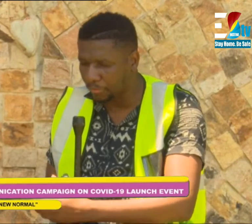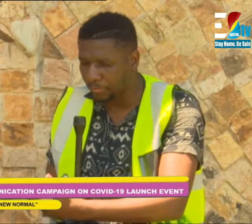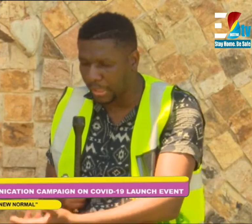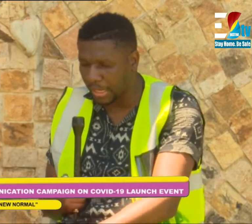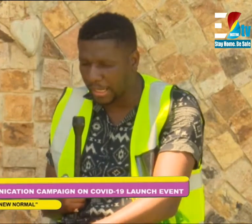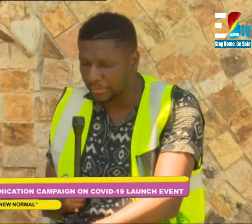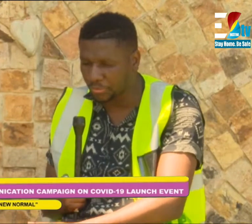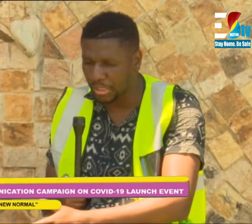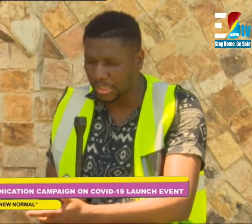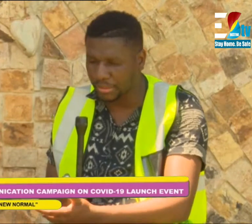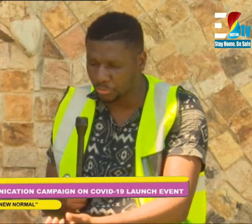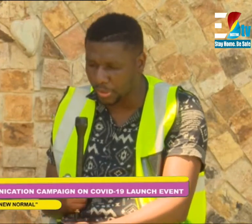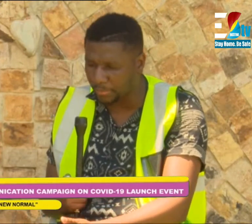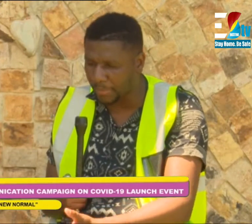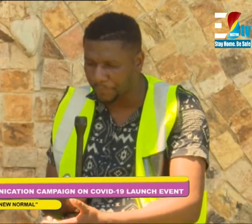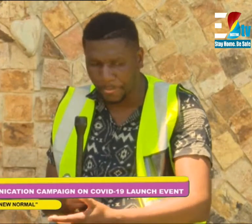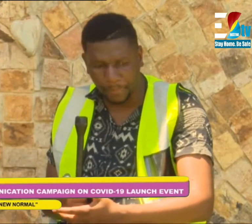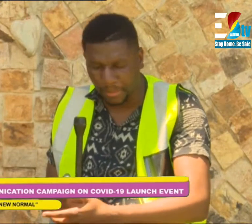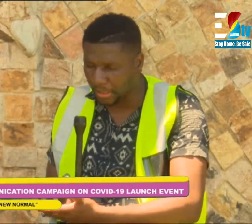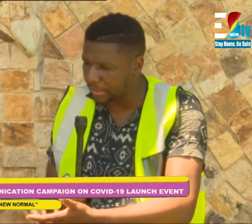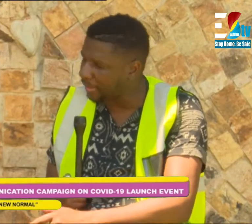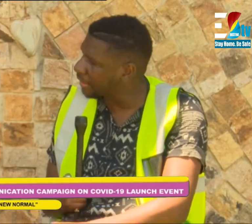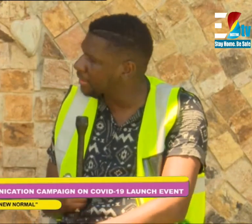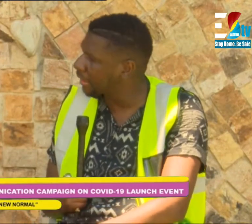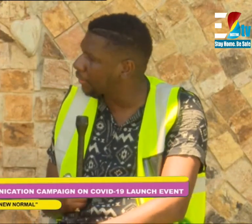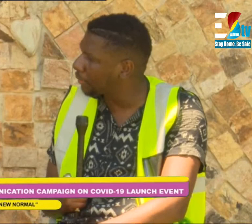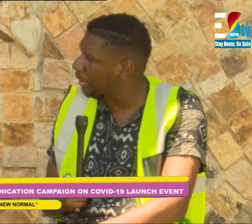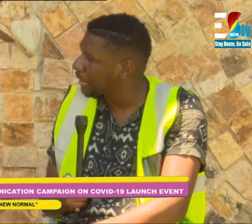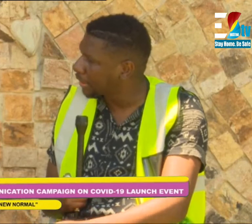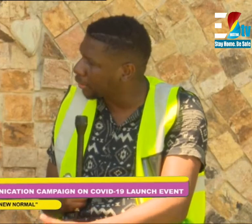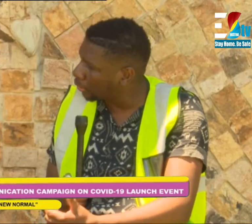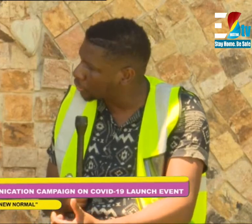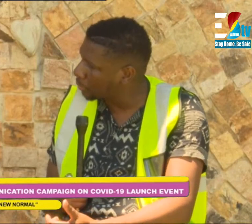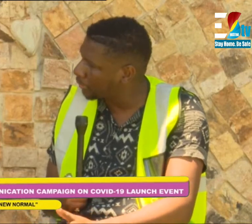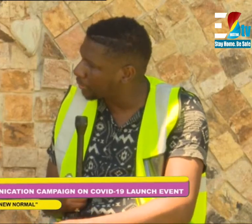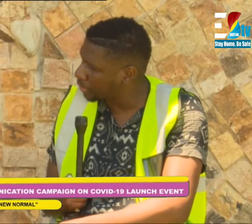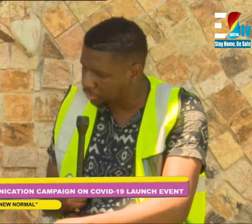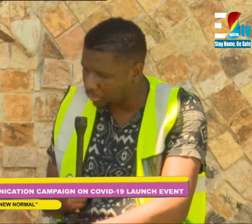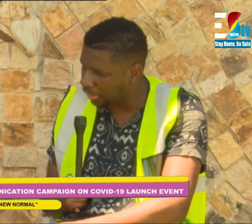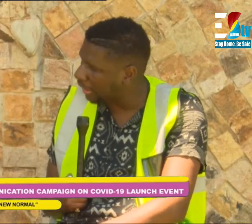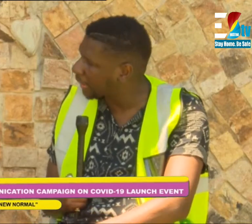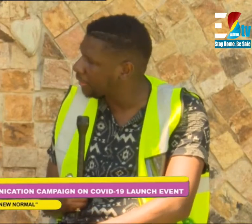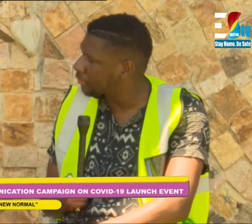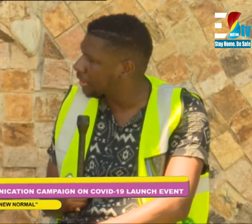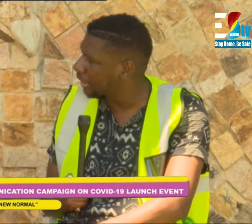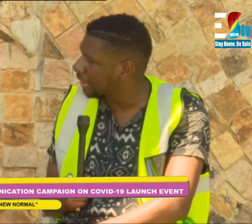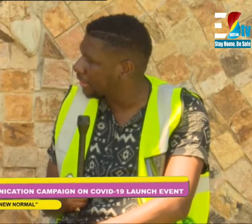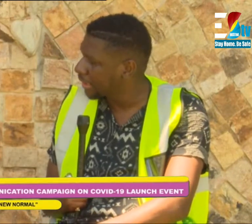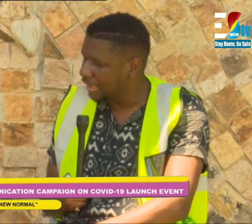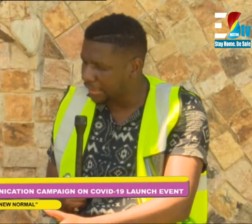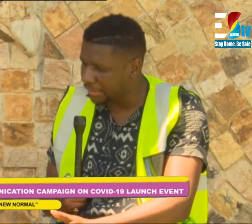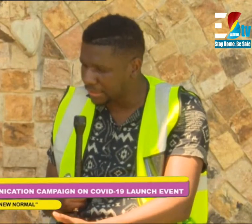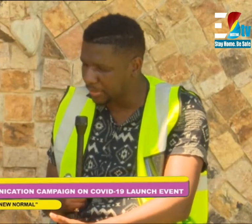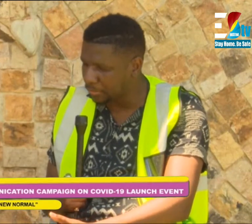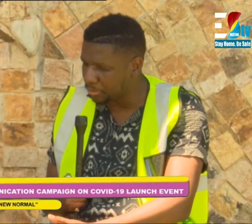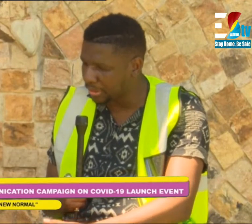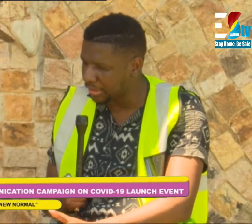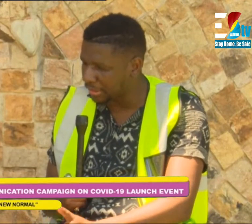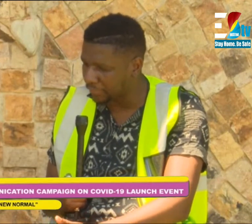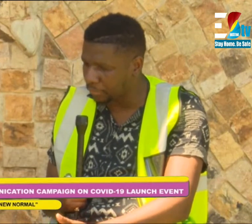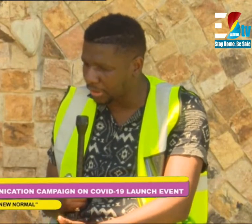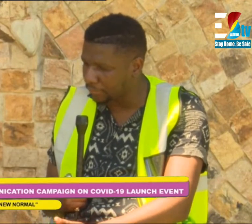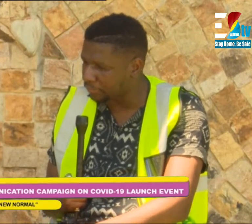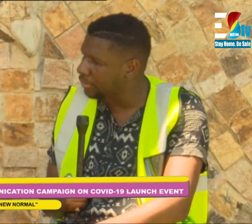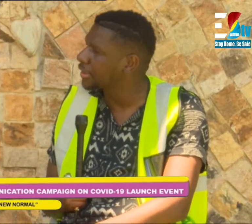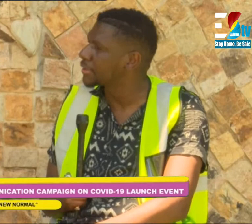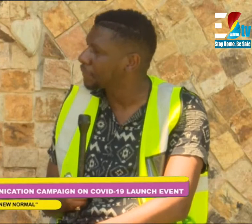from Akaswa, Swama, Bad Liza Lengoma. They will also perform the song again today.